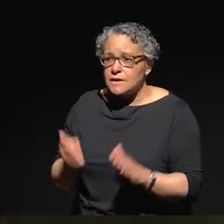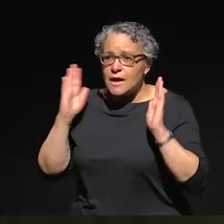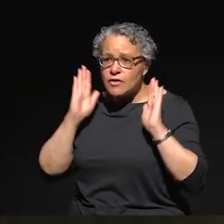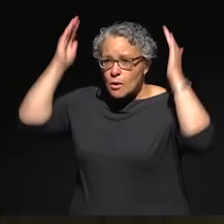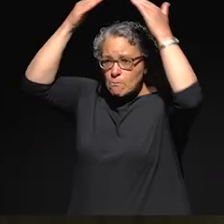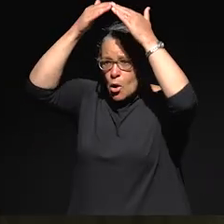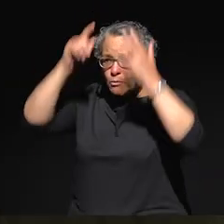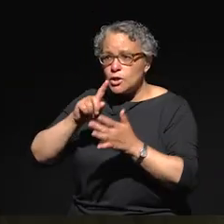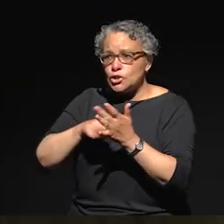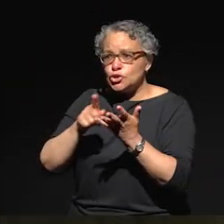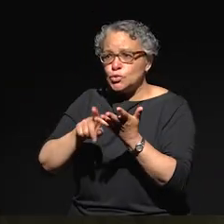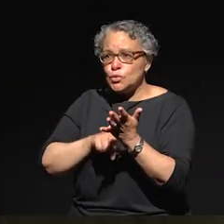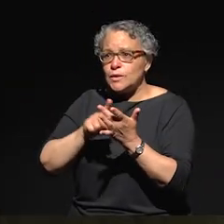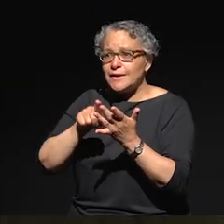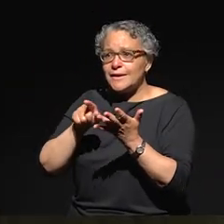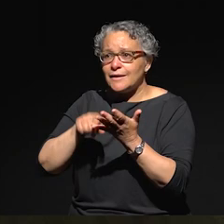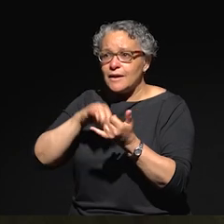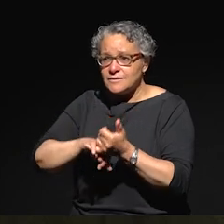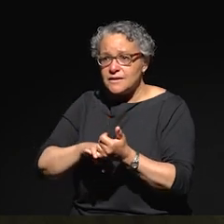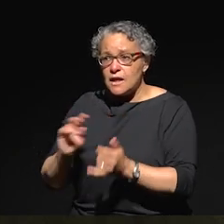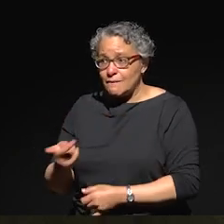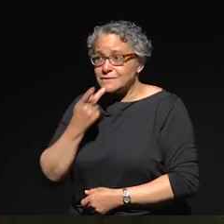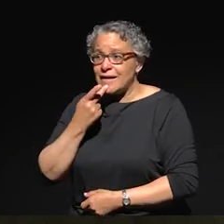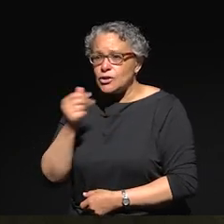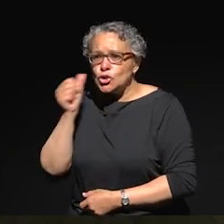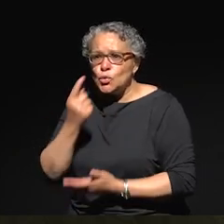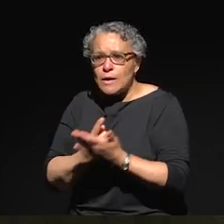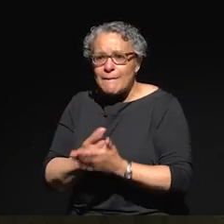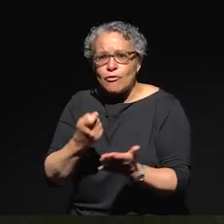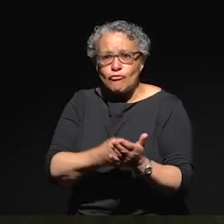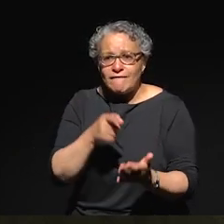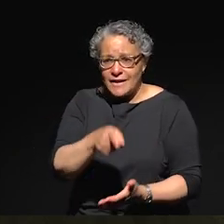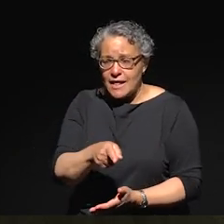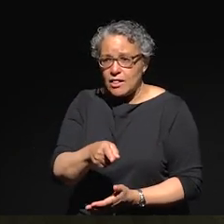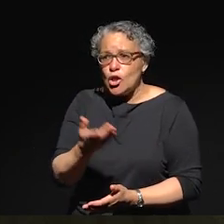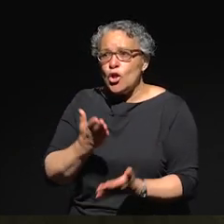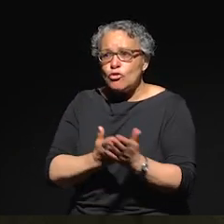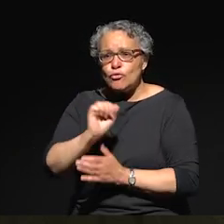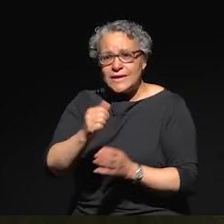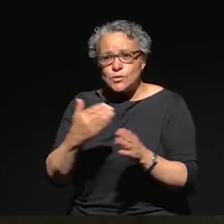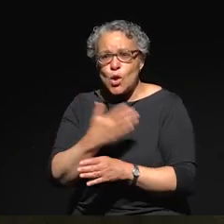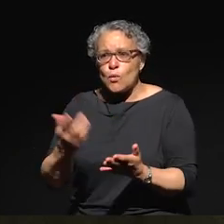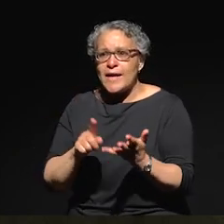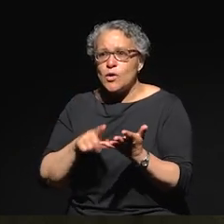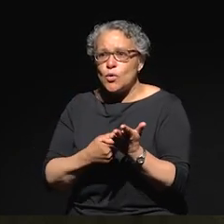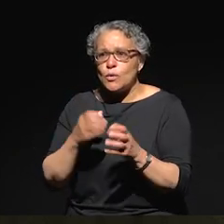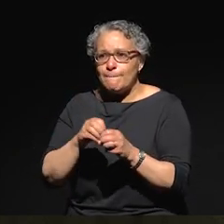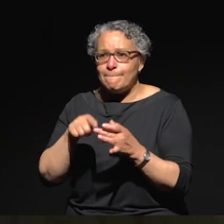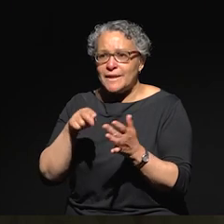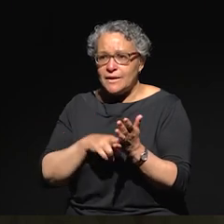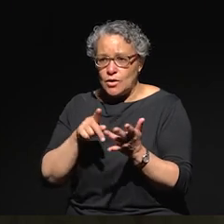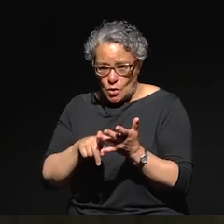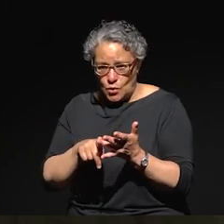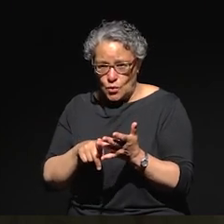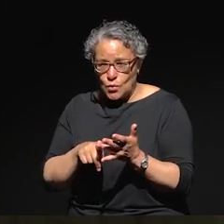probably already knew about him from Urbino, because he had relations with Urbino, by 1508 he